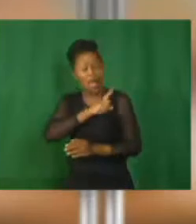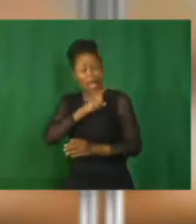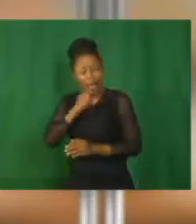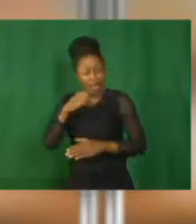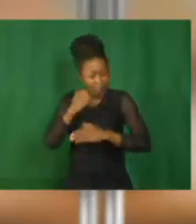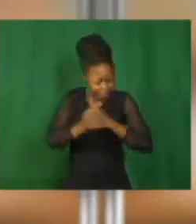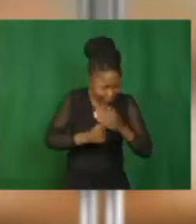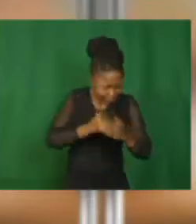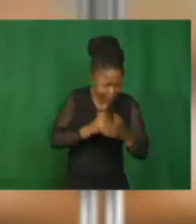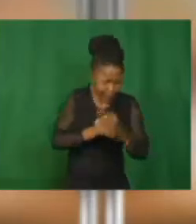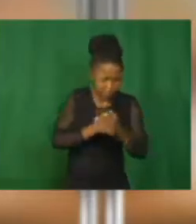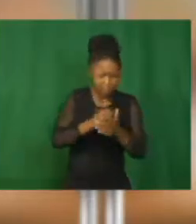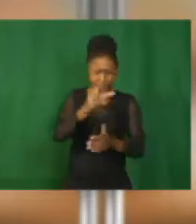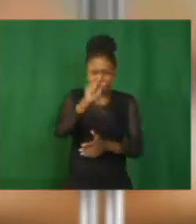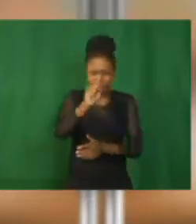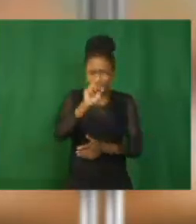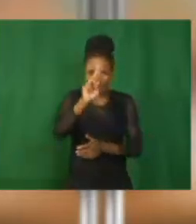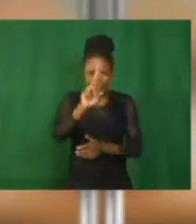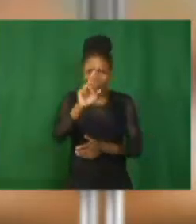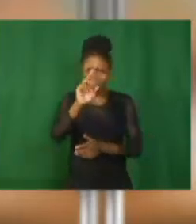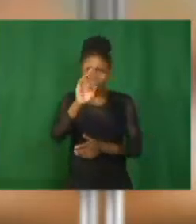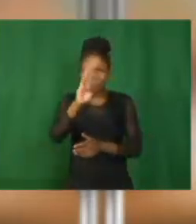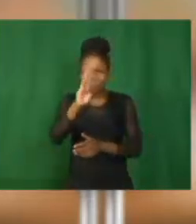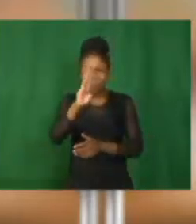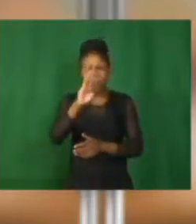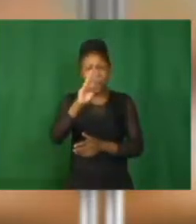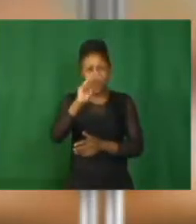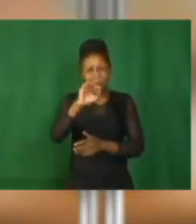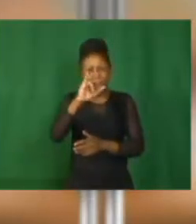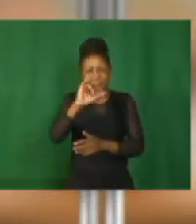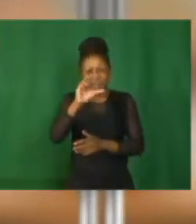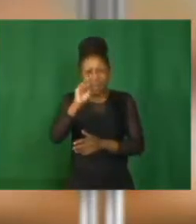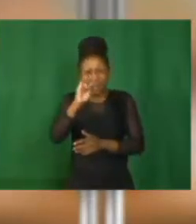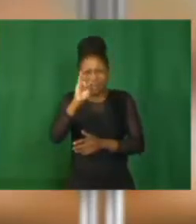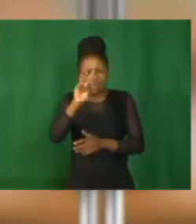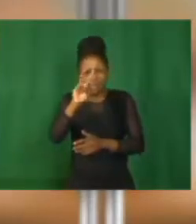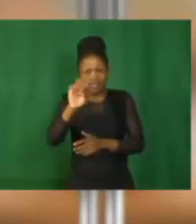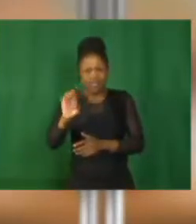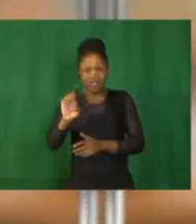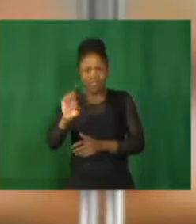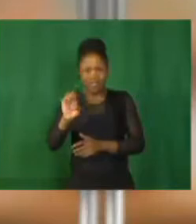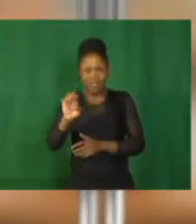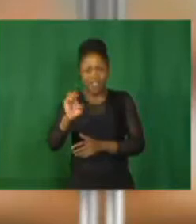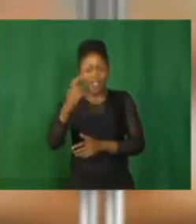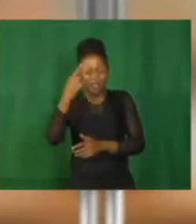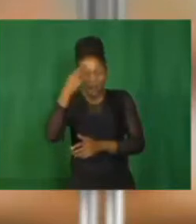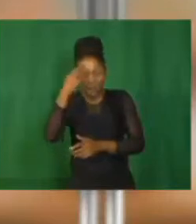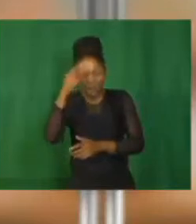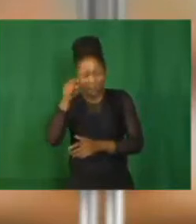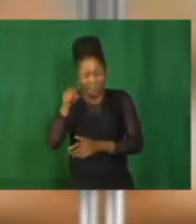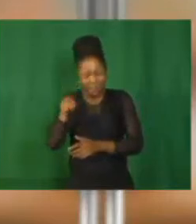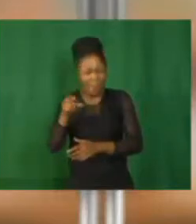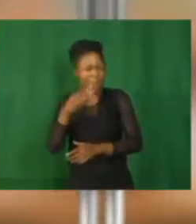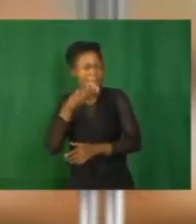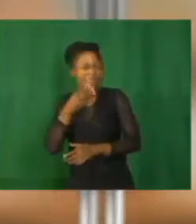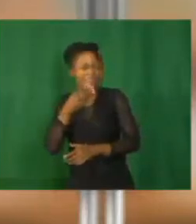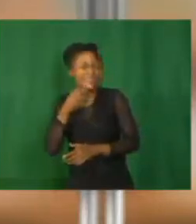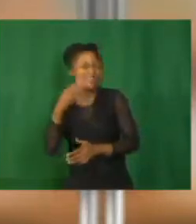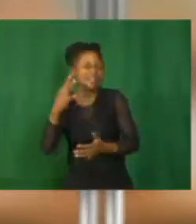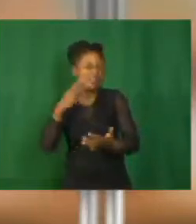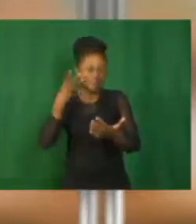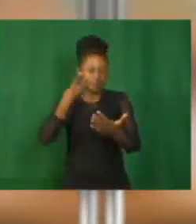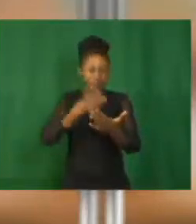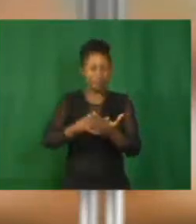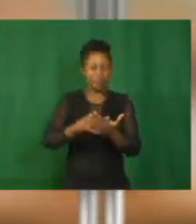Peter said. Peter said, let us choose someone. Peter said, let us pray. Let us cast lots. None of